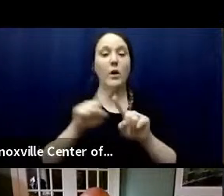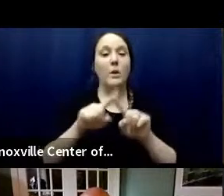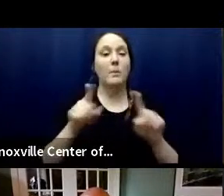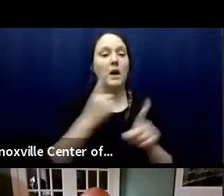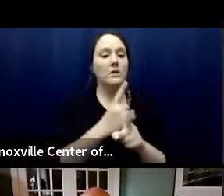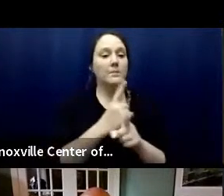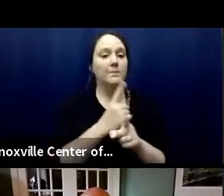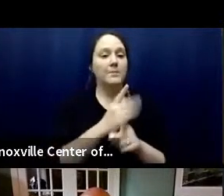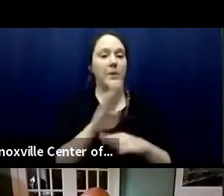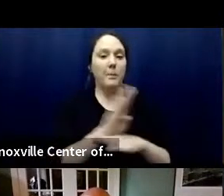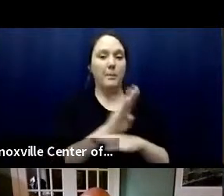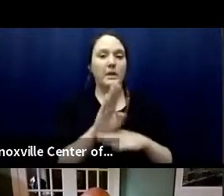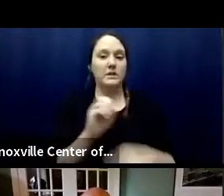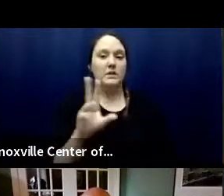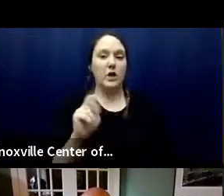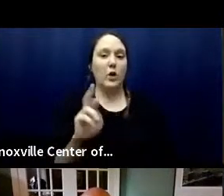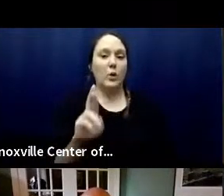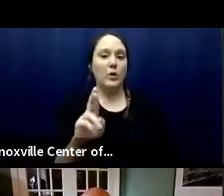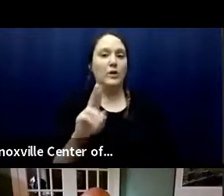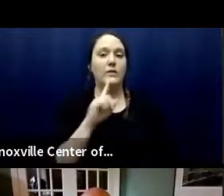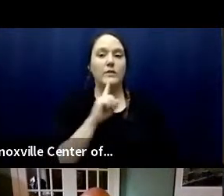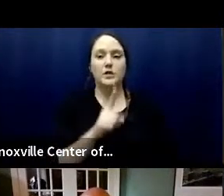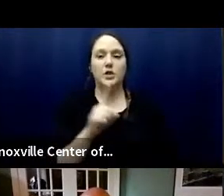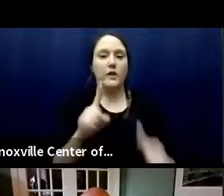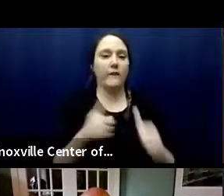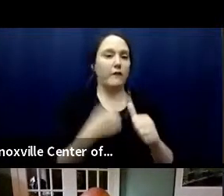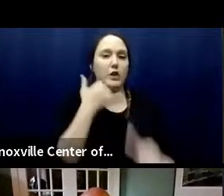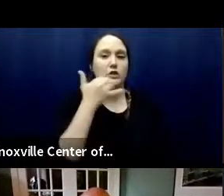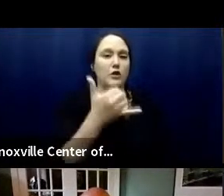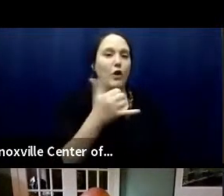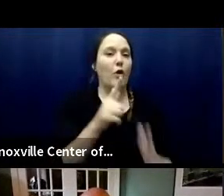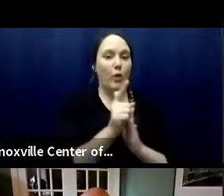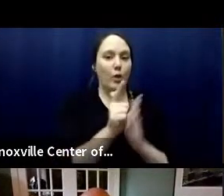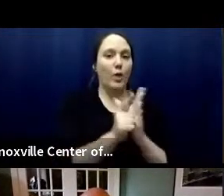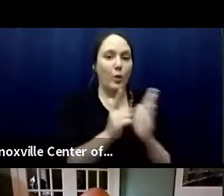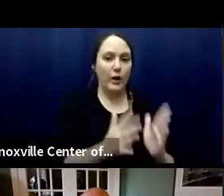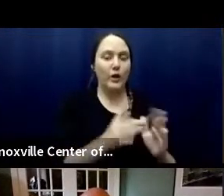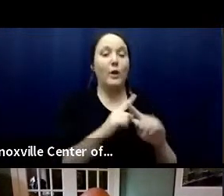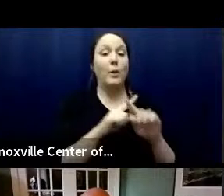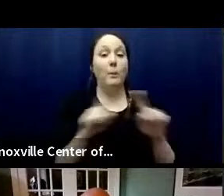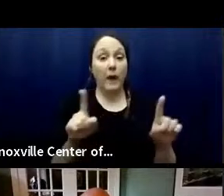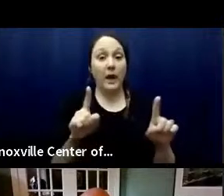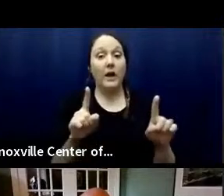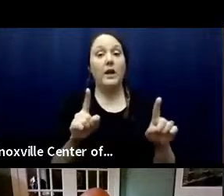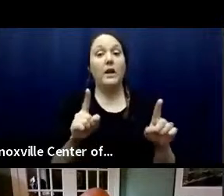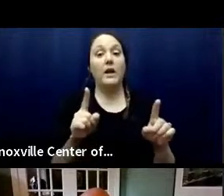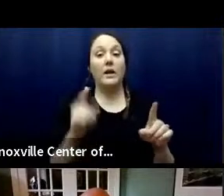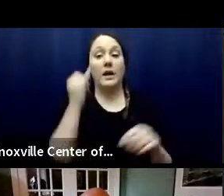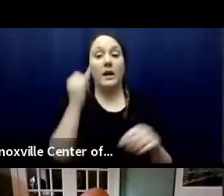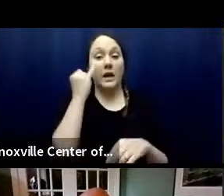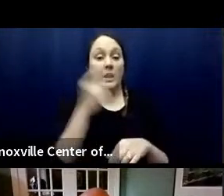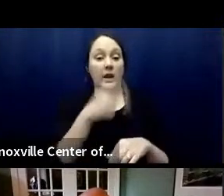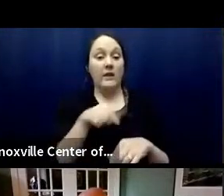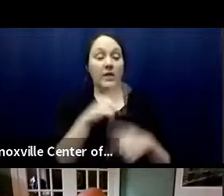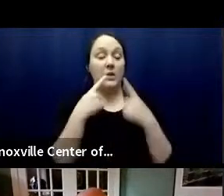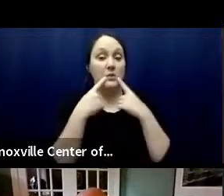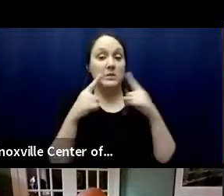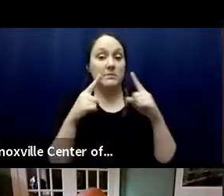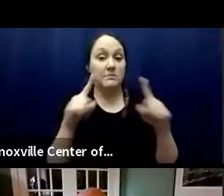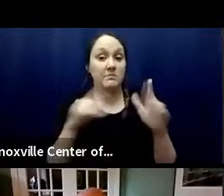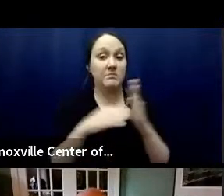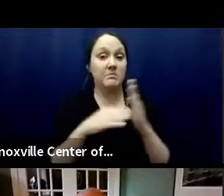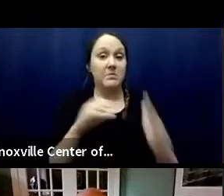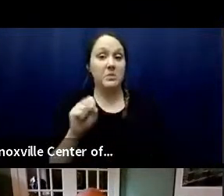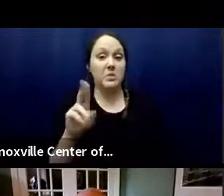business owner will almost certainly their first call is going to be to their lawyer, but whether they will be able to successfully